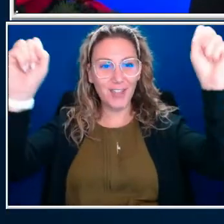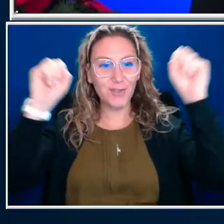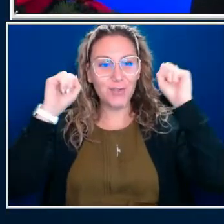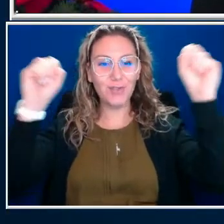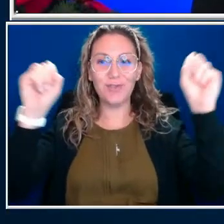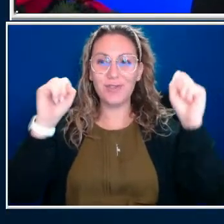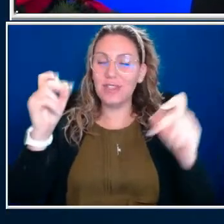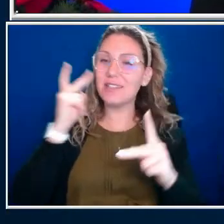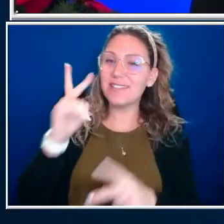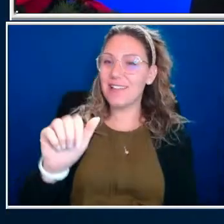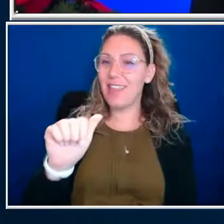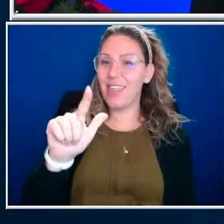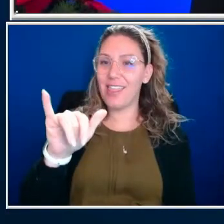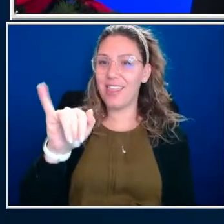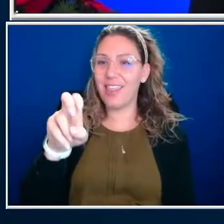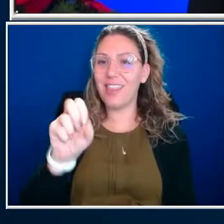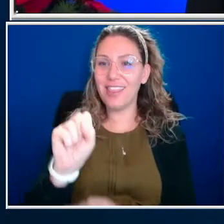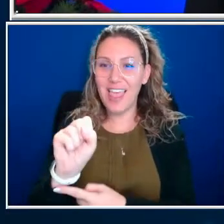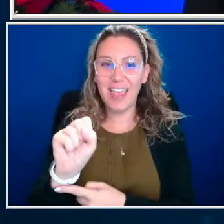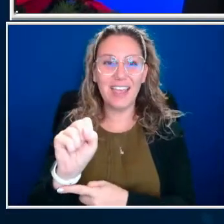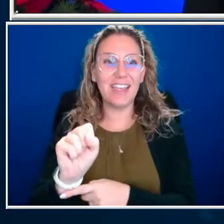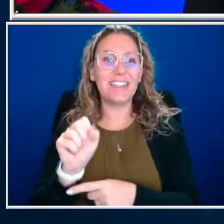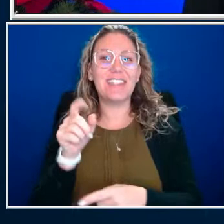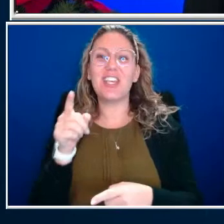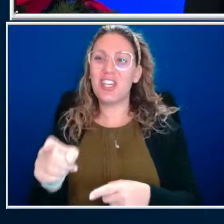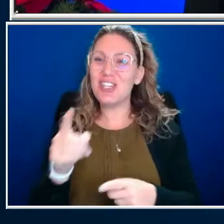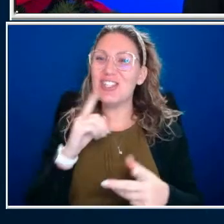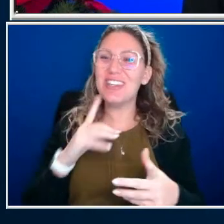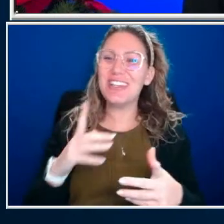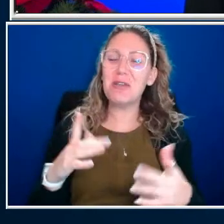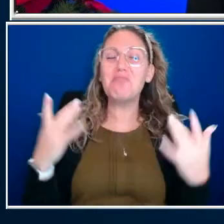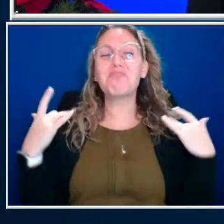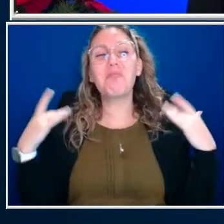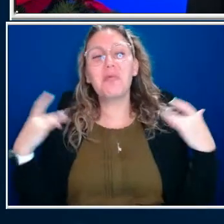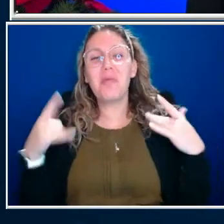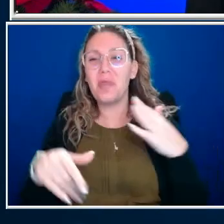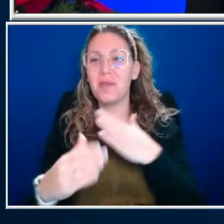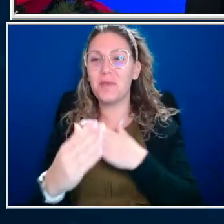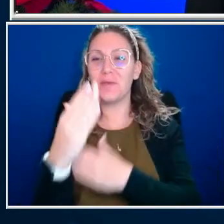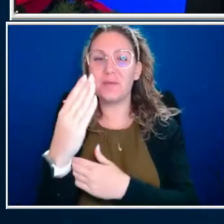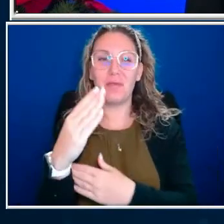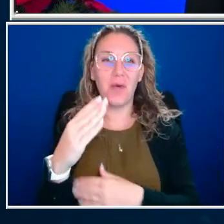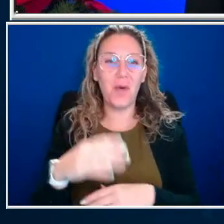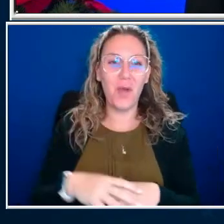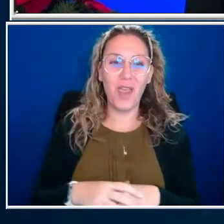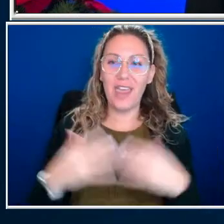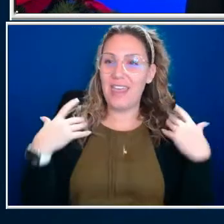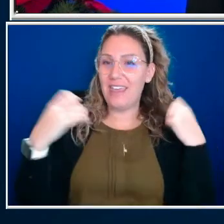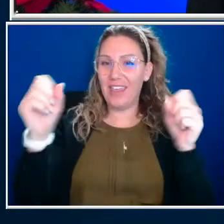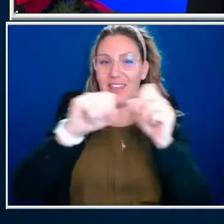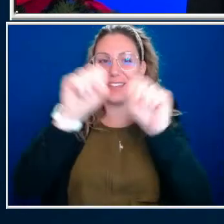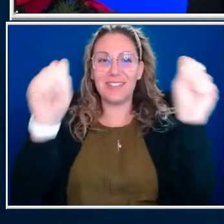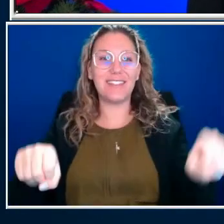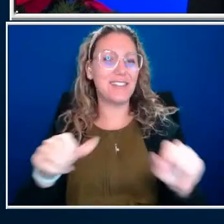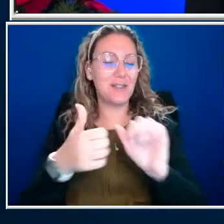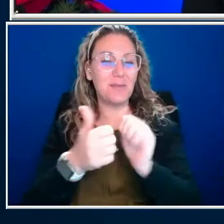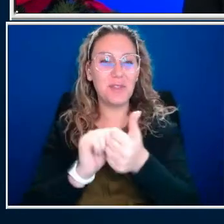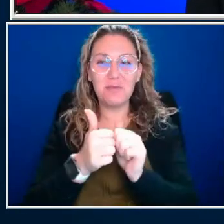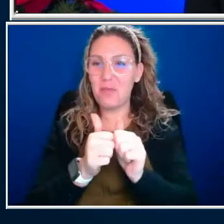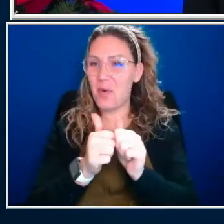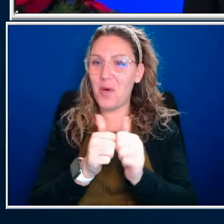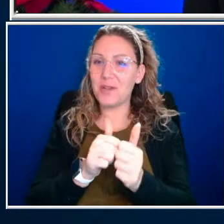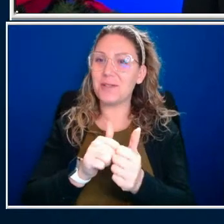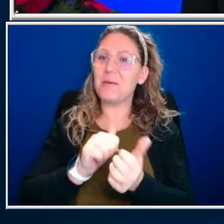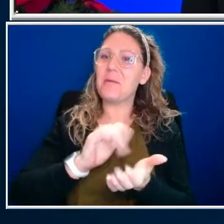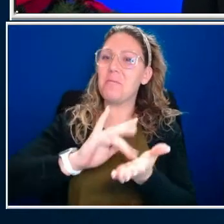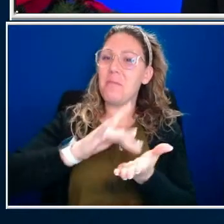who's kind of taken a load off this morning out at the we're out at the Health Systems Sports Medicine and Performance Center. Alexis,